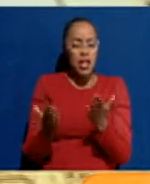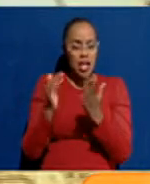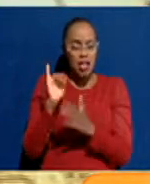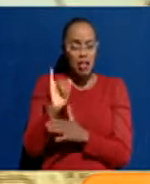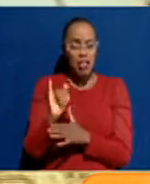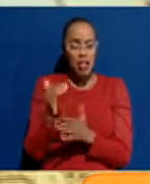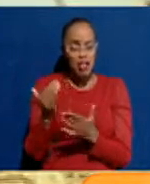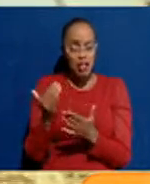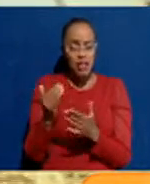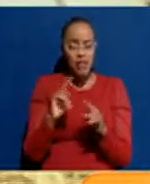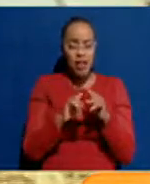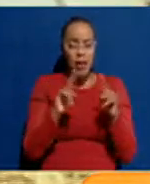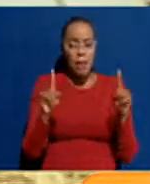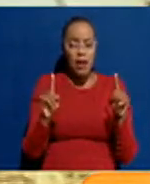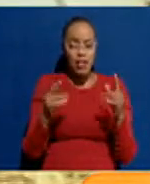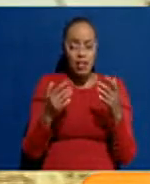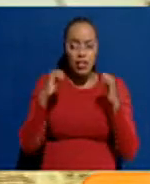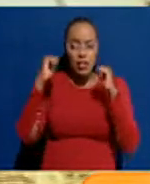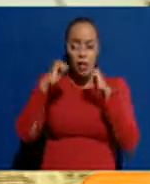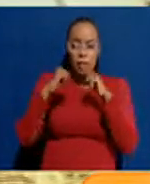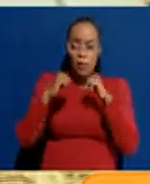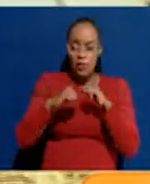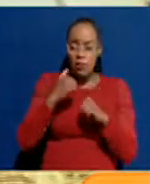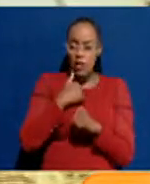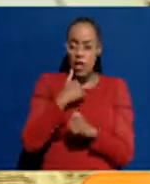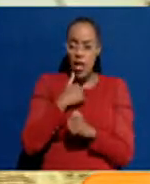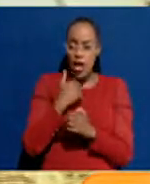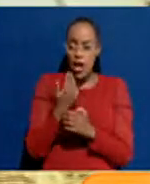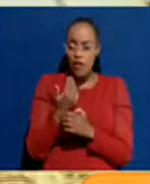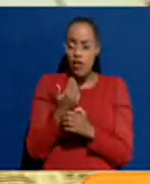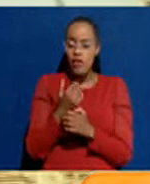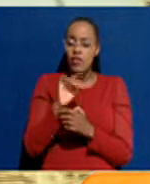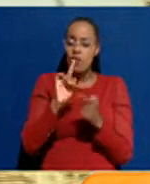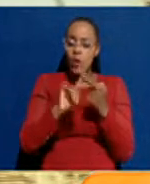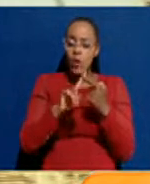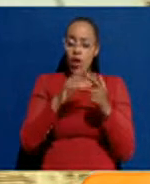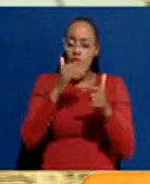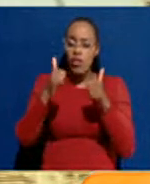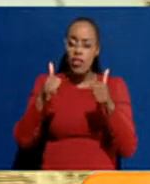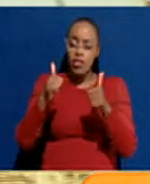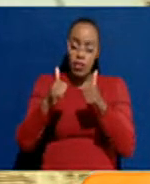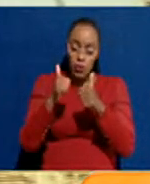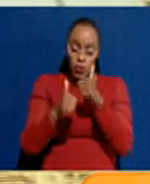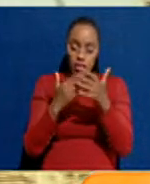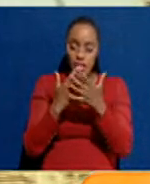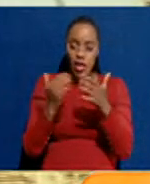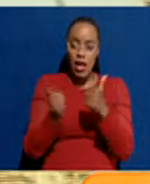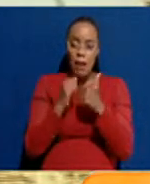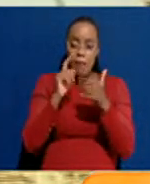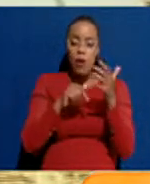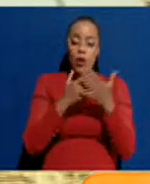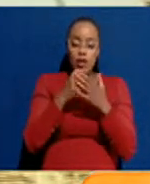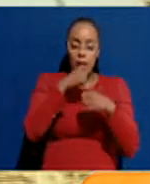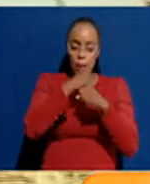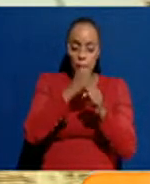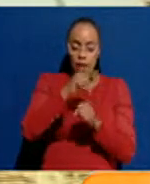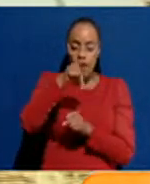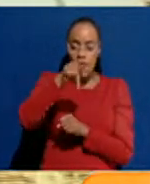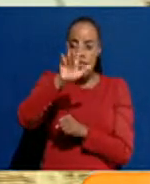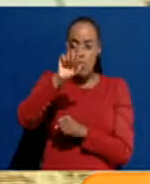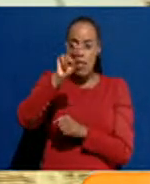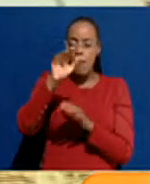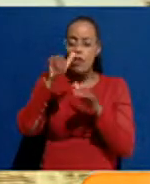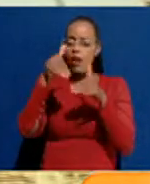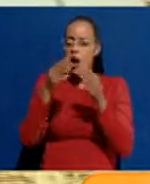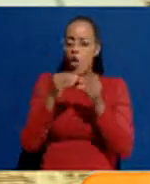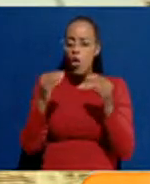system. What I mean, anyway, possibly just for full disclosure, one of the things that does happen is that you can set the plant on how long